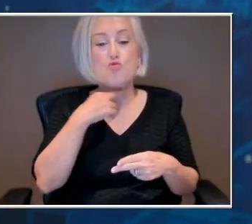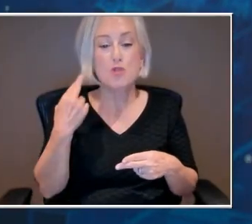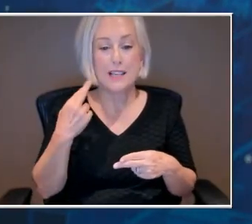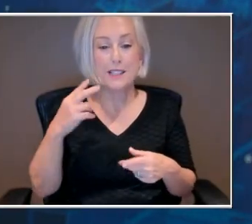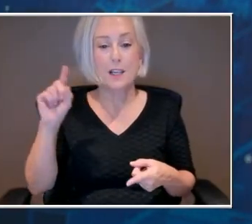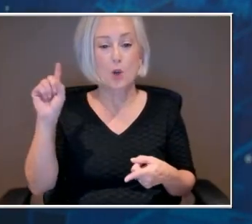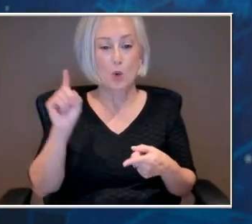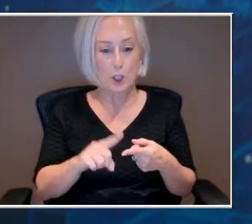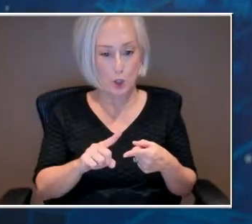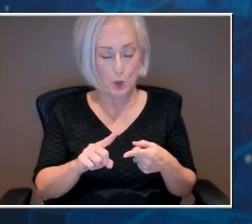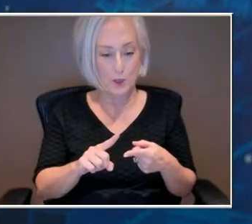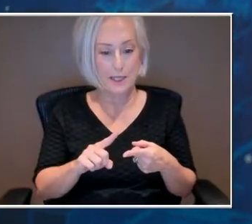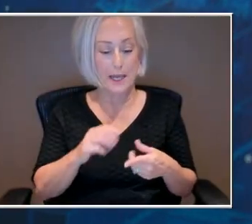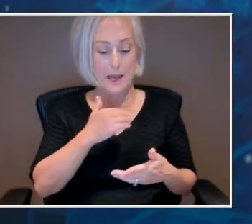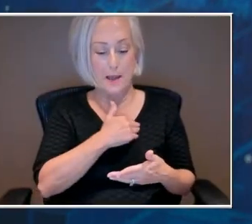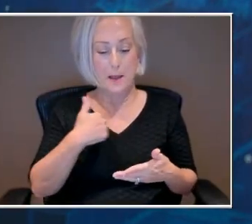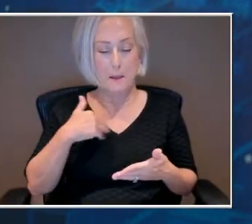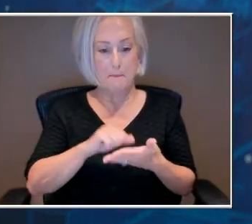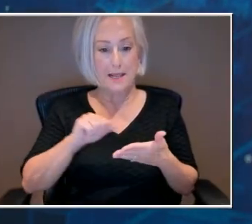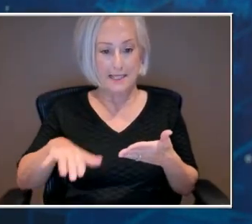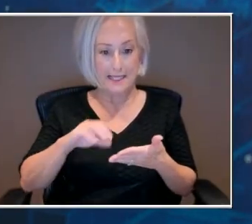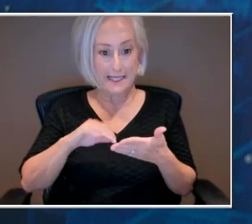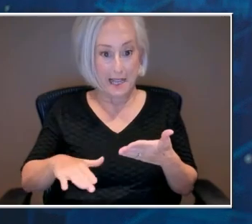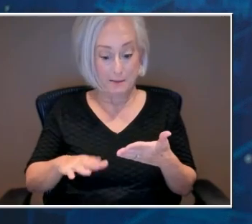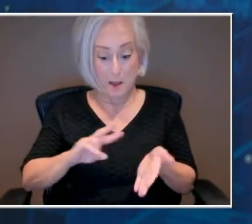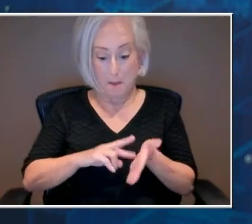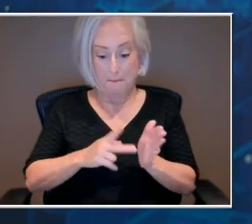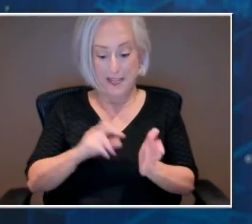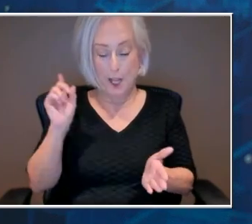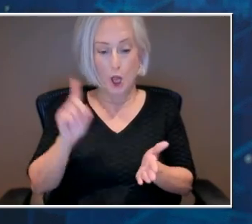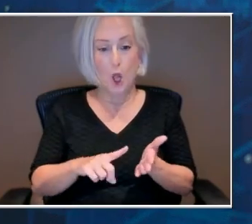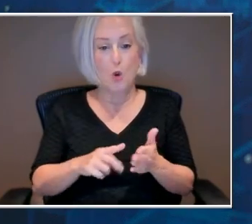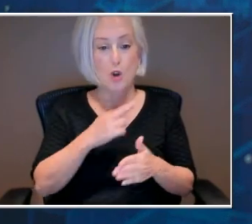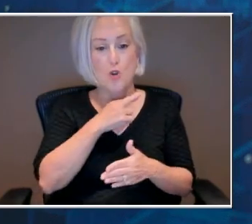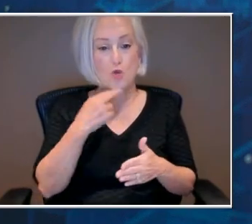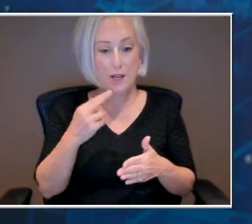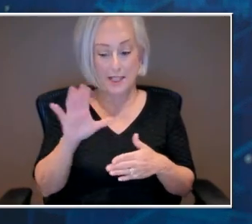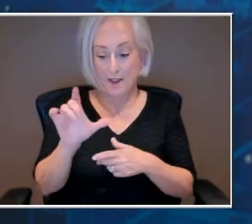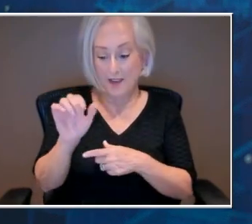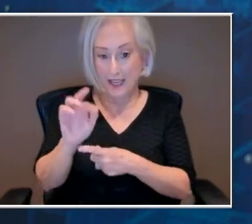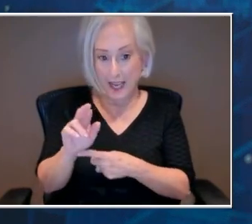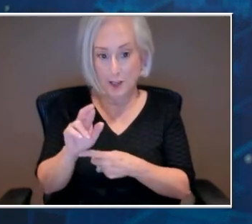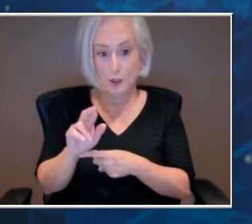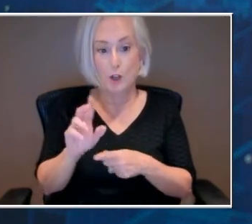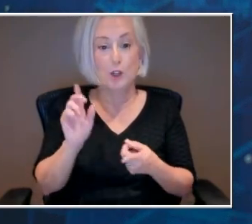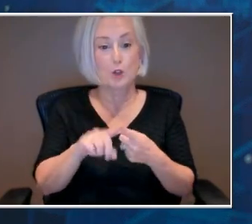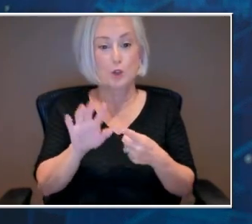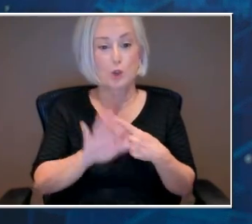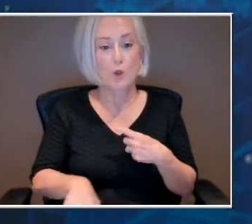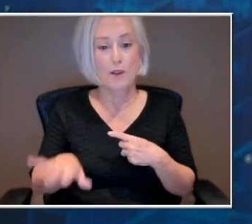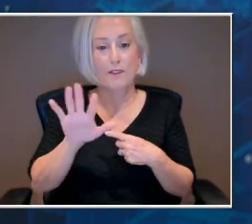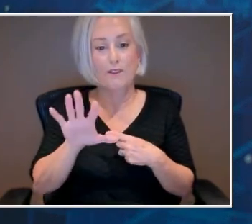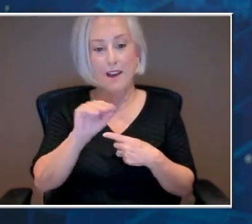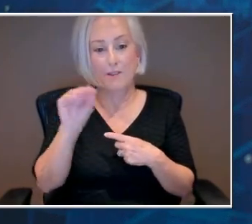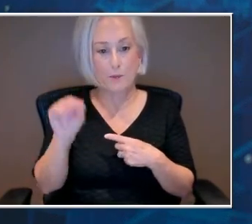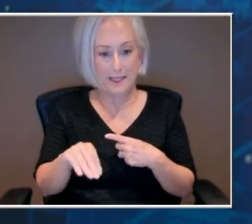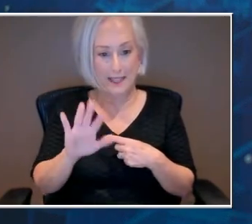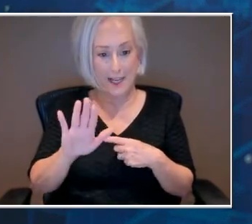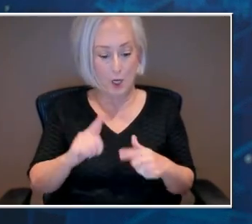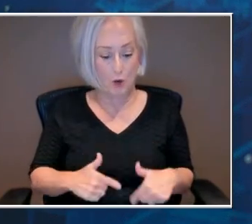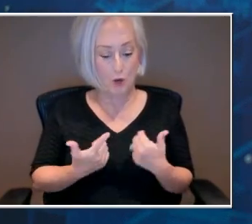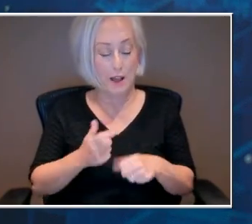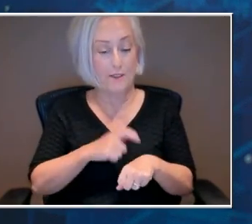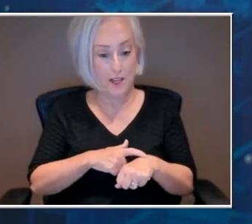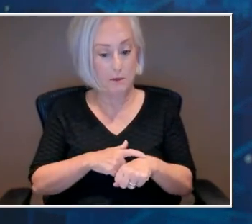mastectomy which helps to lower a woman's risk of cancer. It can lower it as low as around 5% in her lifetime, so a significant